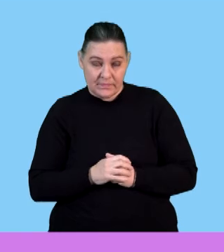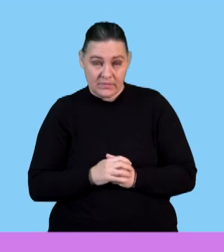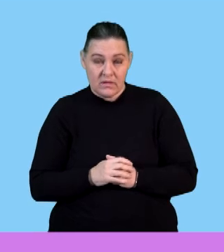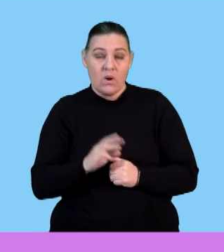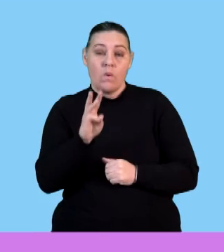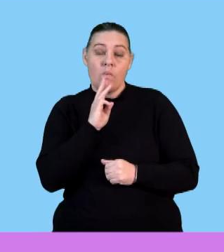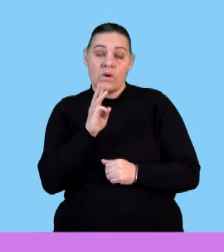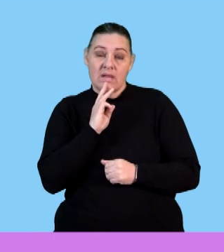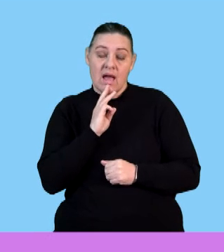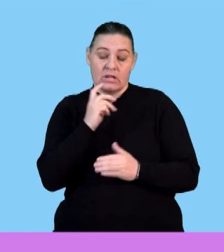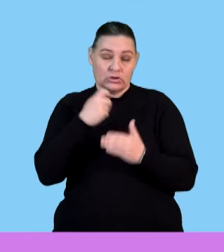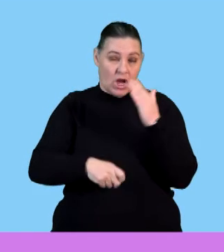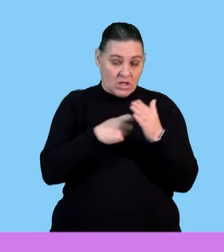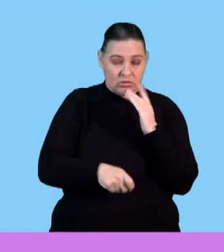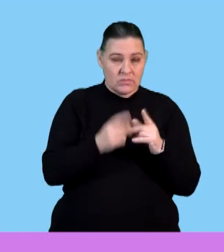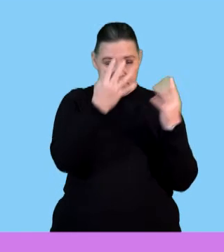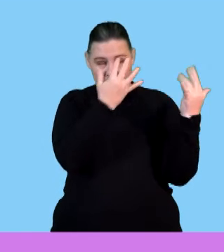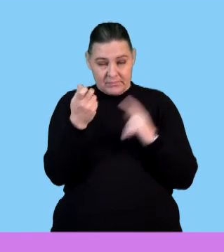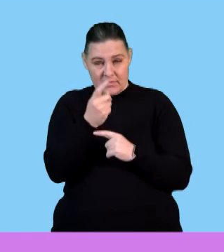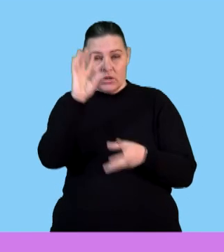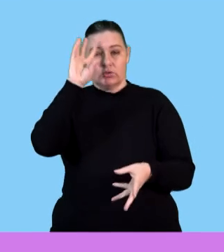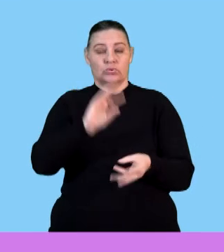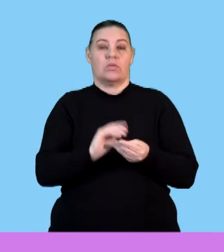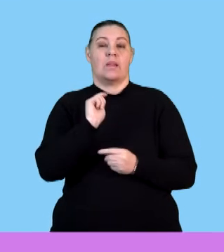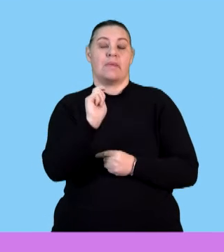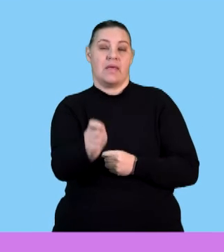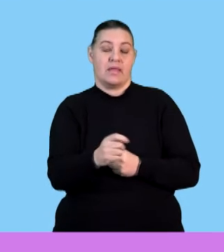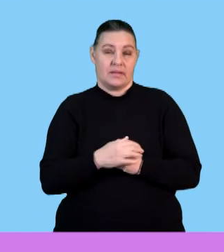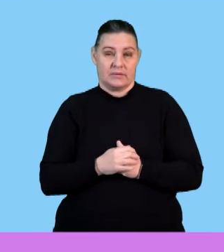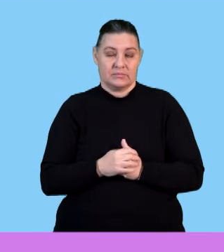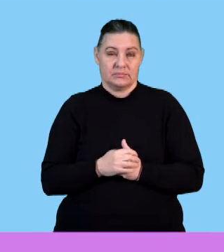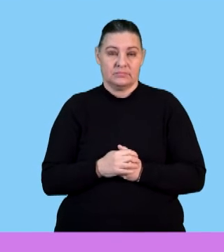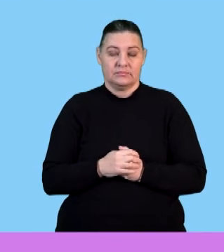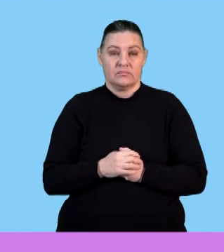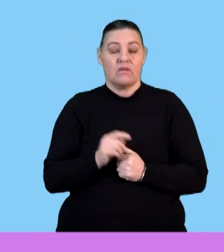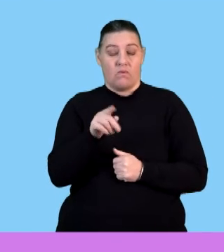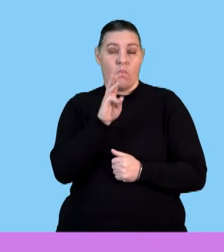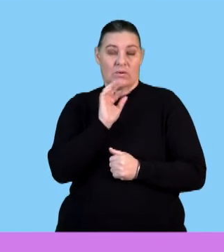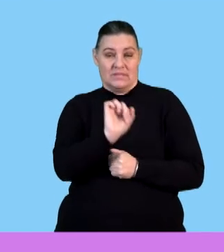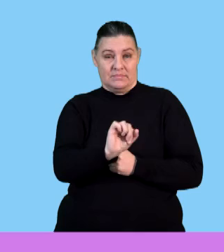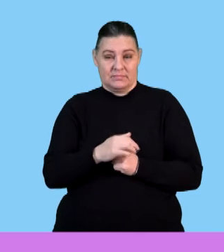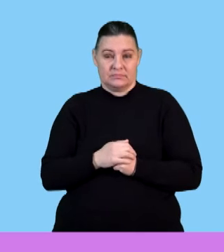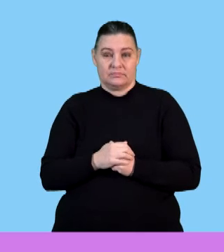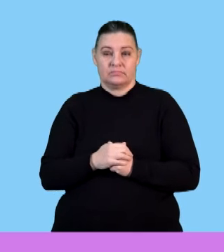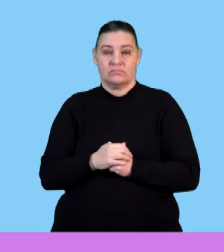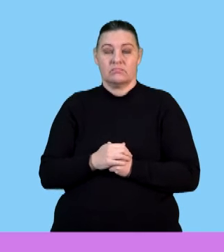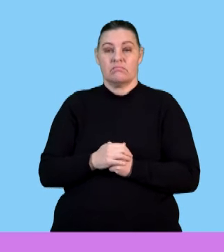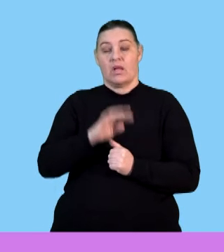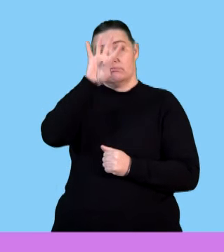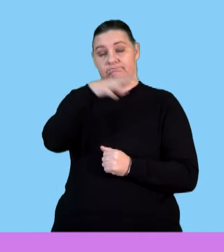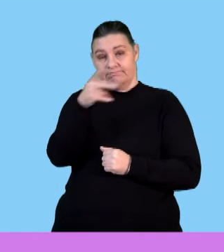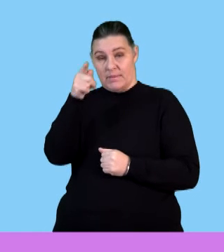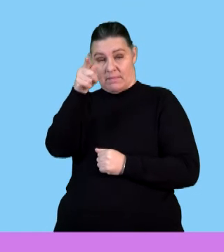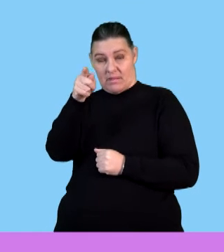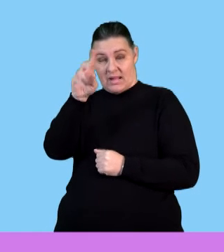given water tariff charges to determine the total amount payable for water. So here's our tariff